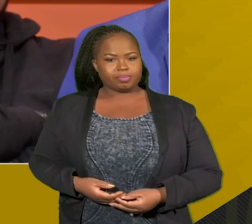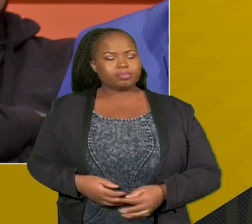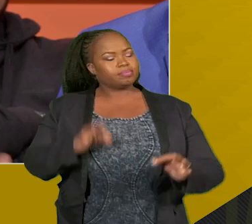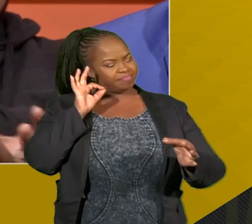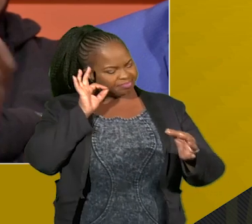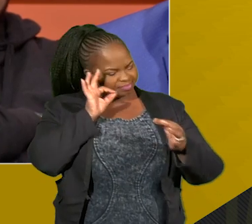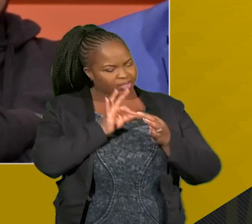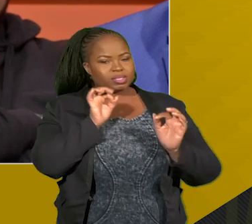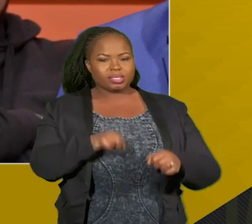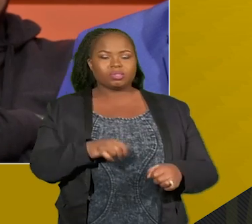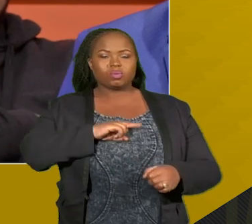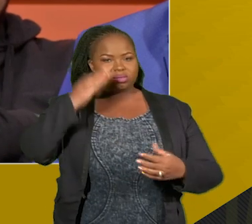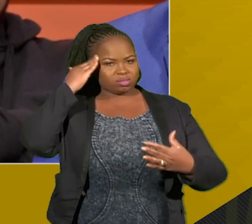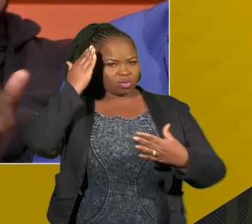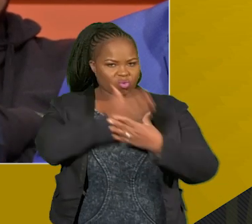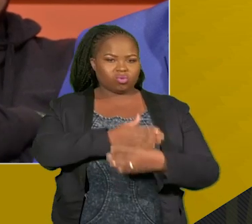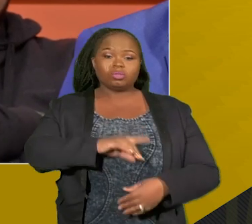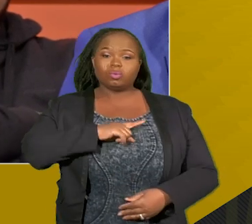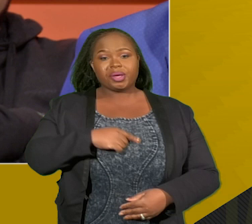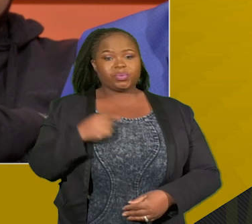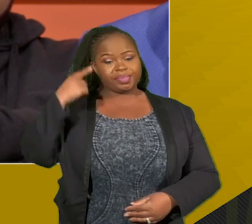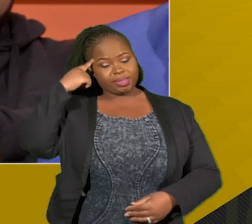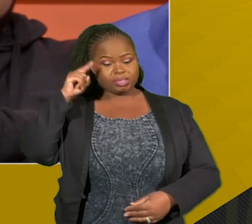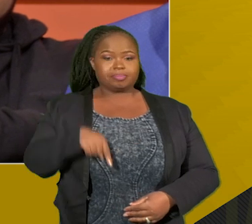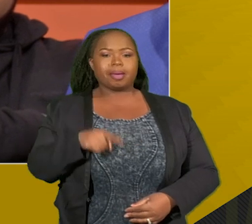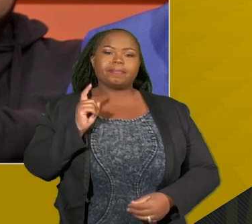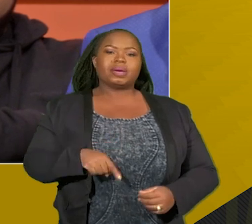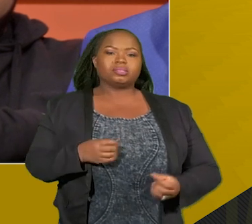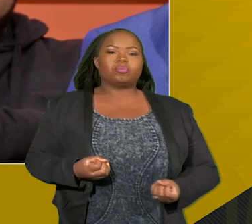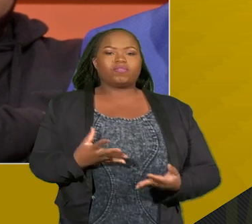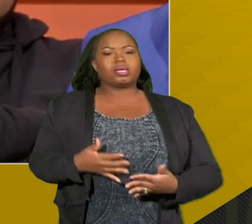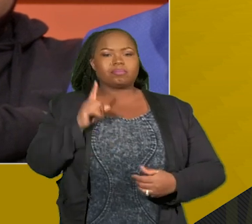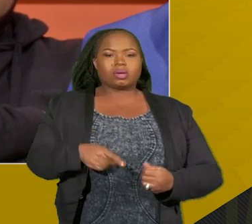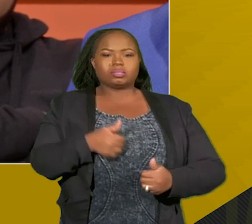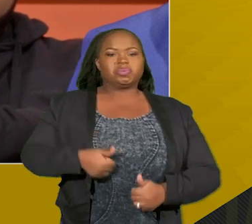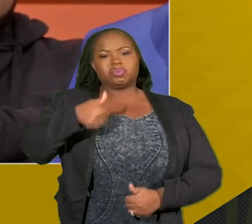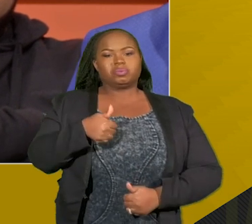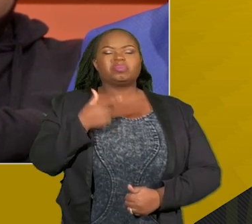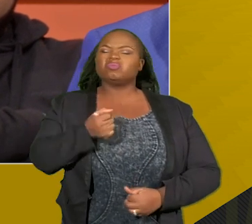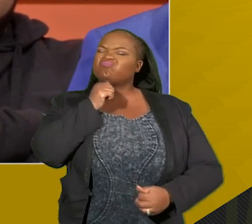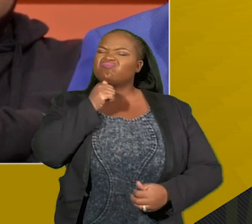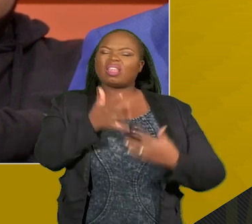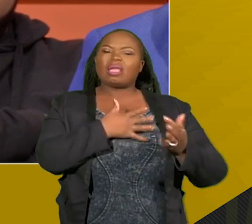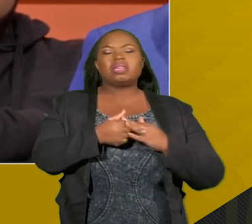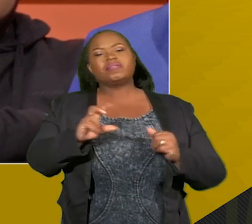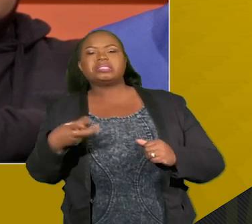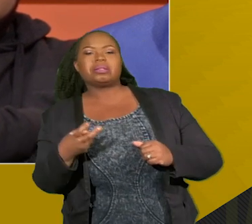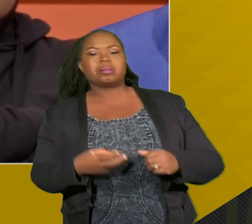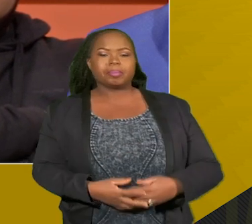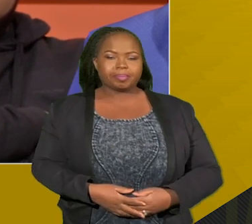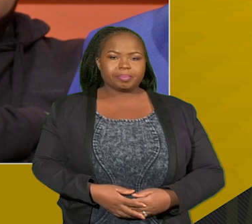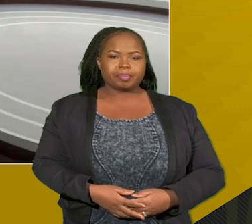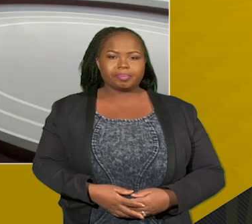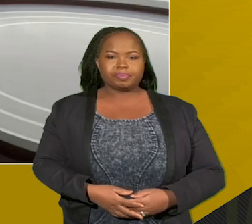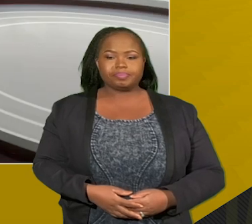it. Exactly, that's why it's a psychology, yeah. Because kunalento ukuthi I have to provide, yeah. So I must do it by any means necessary.